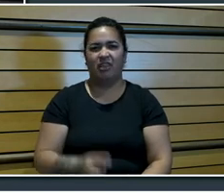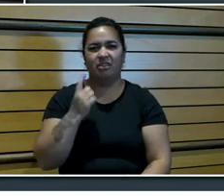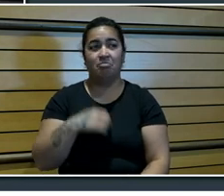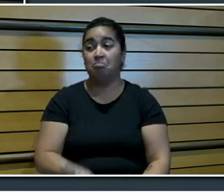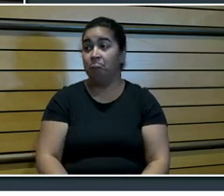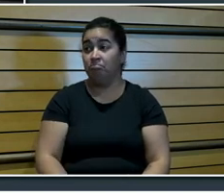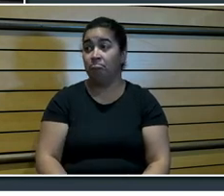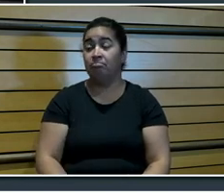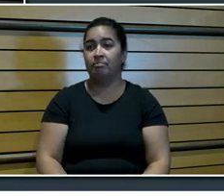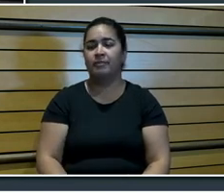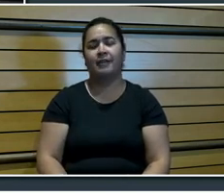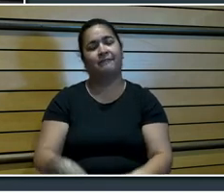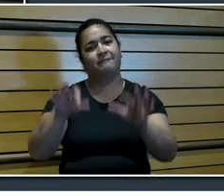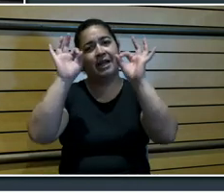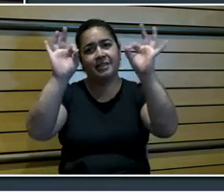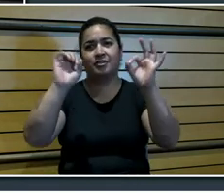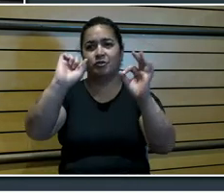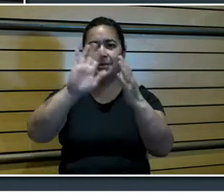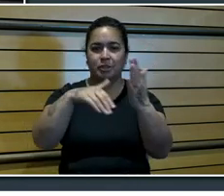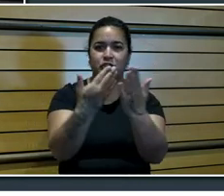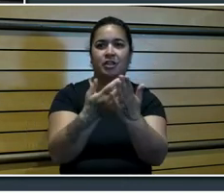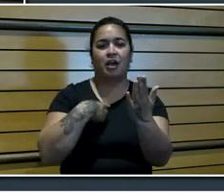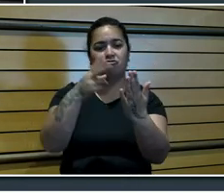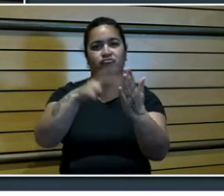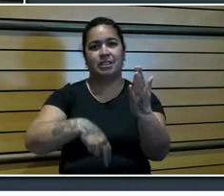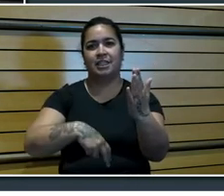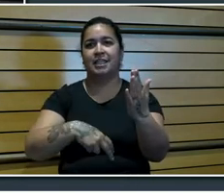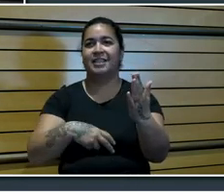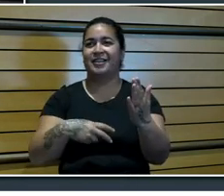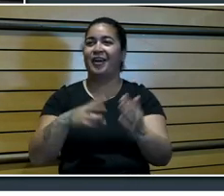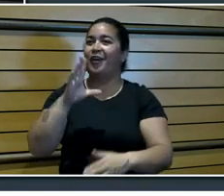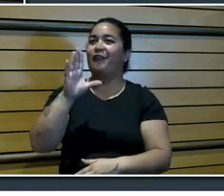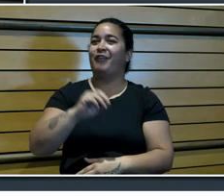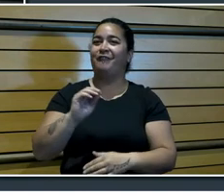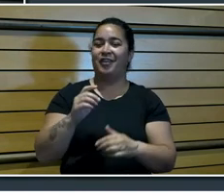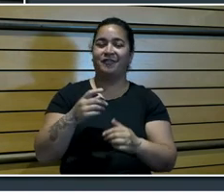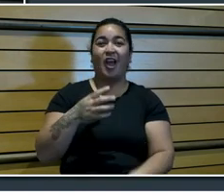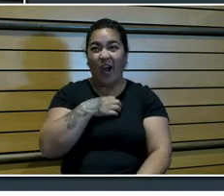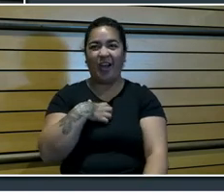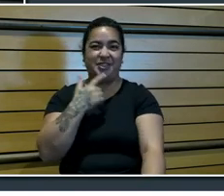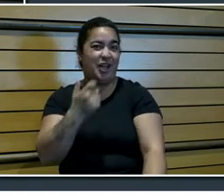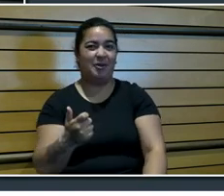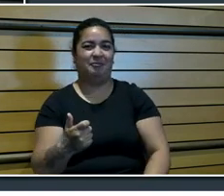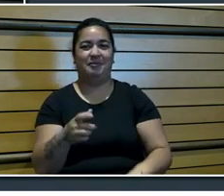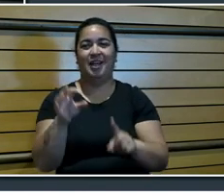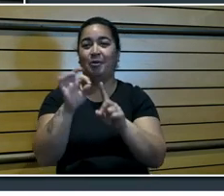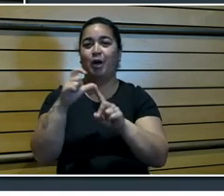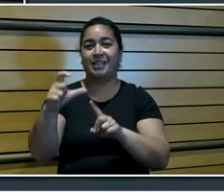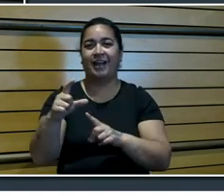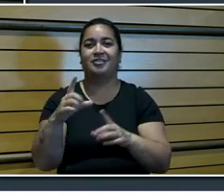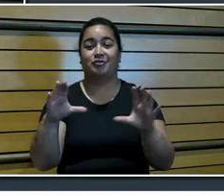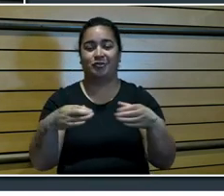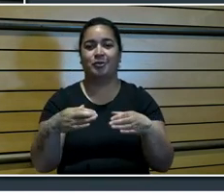Fantastic to have your submission. I read your submission, Charlie, on behalf of the Oh Yum podcast crew. Oh, yum. It was encouraging to